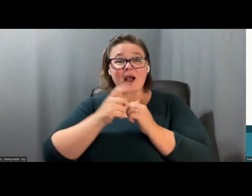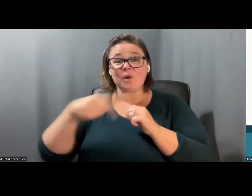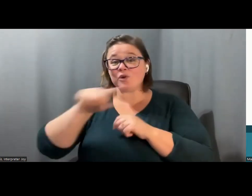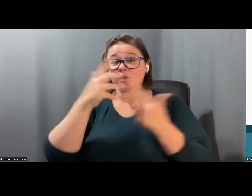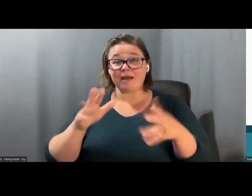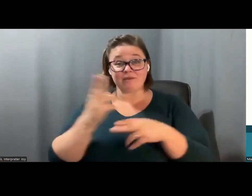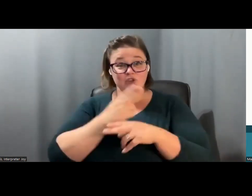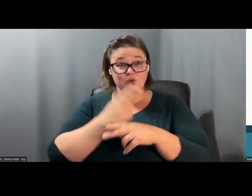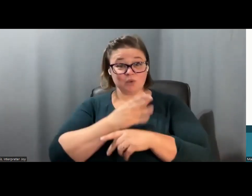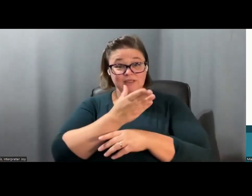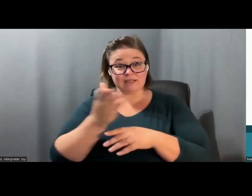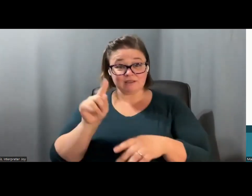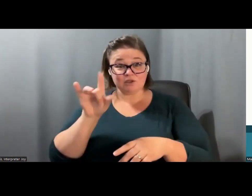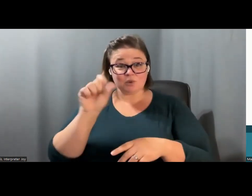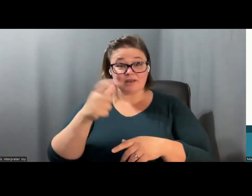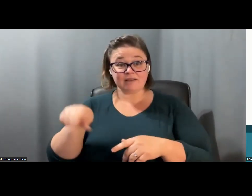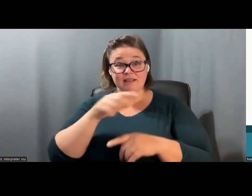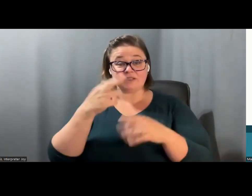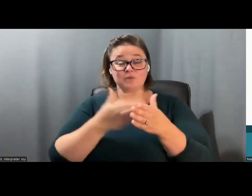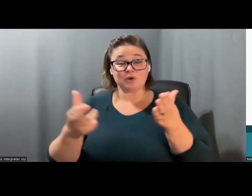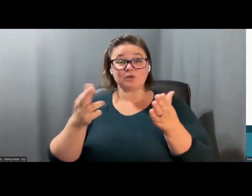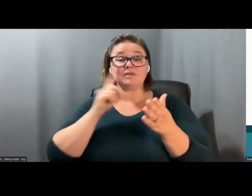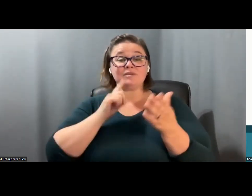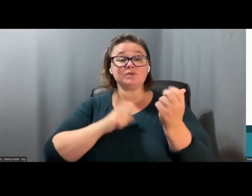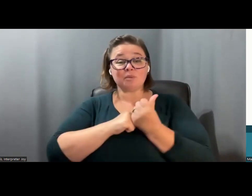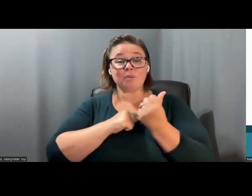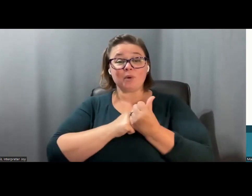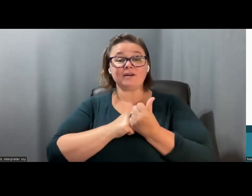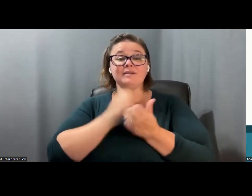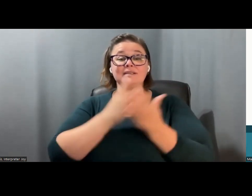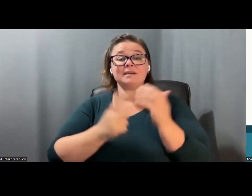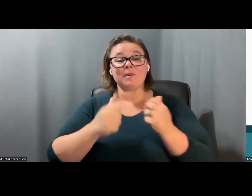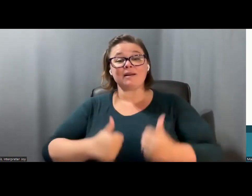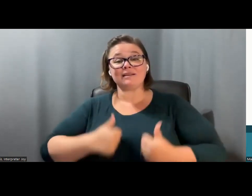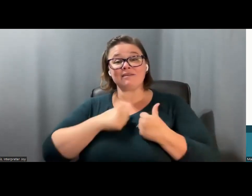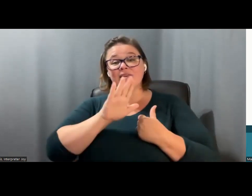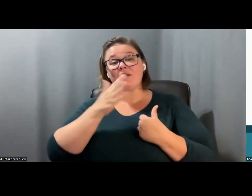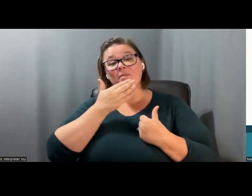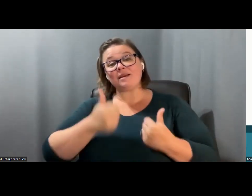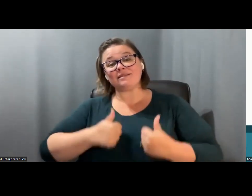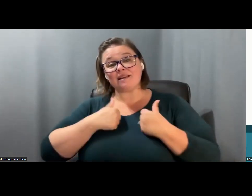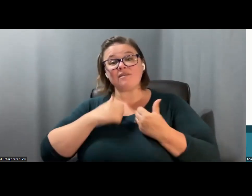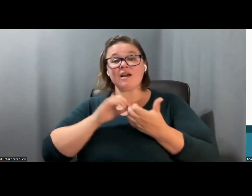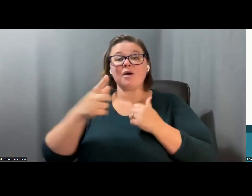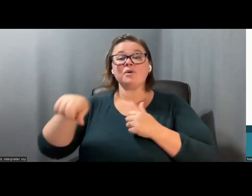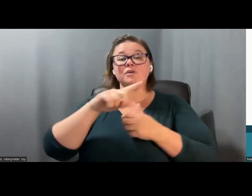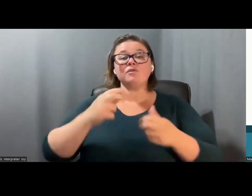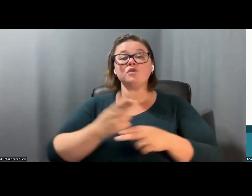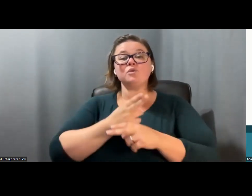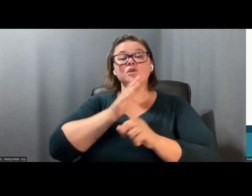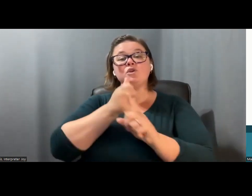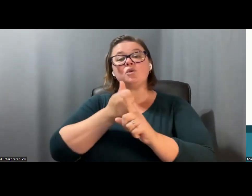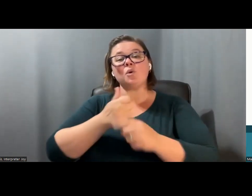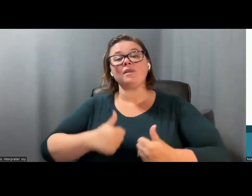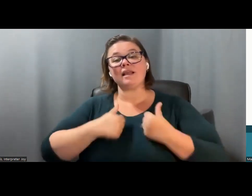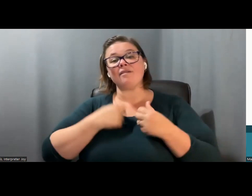these tools and these resources to support someone living their best life, or how you've used them in your own life to live your best